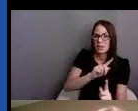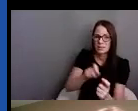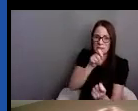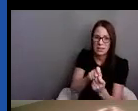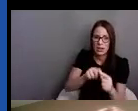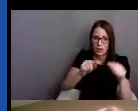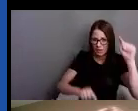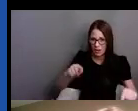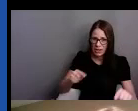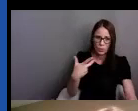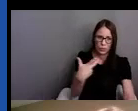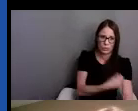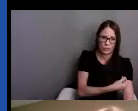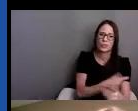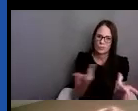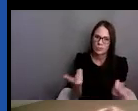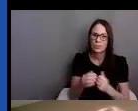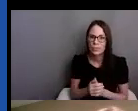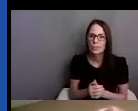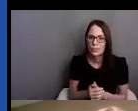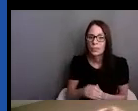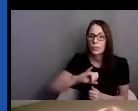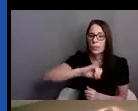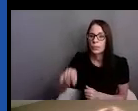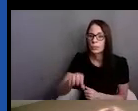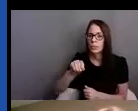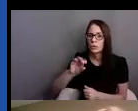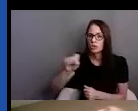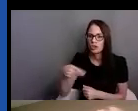Great, thank you. Joseph, you are our next question.